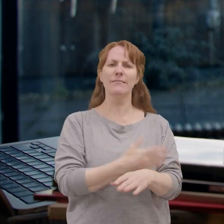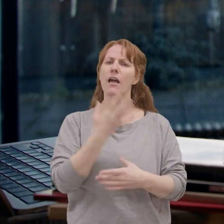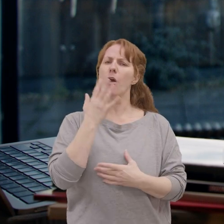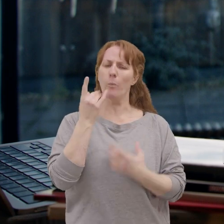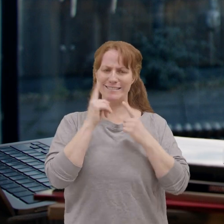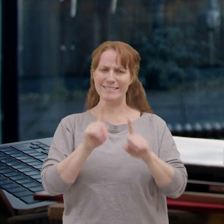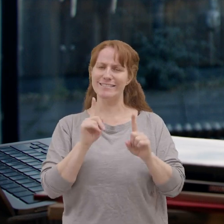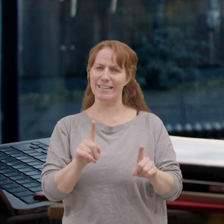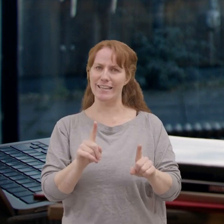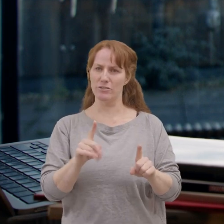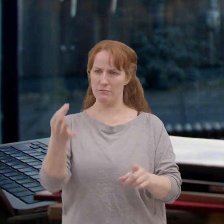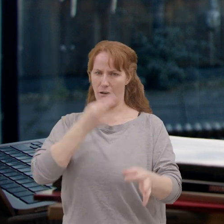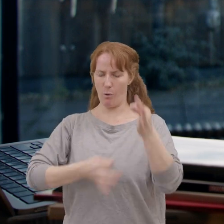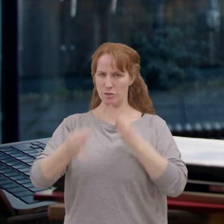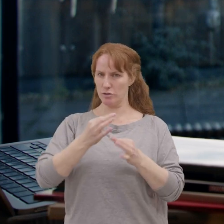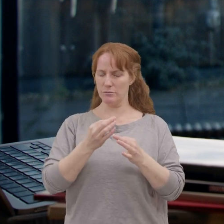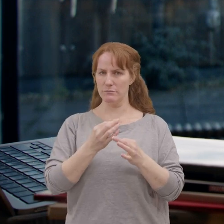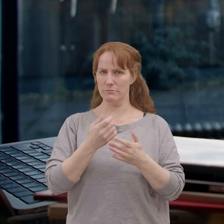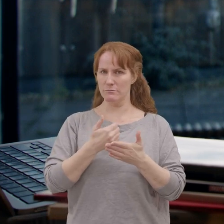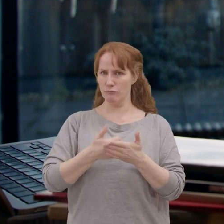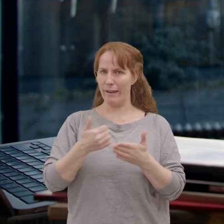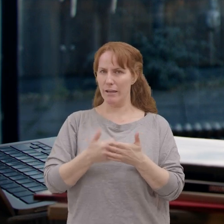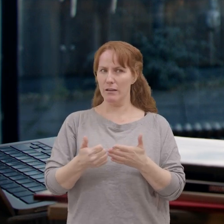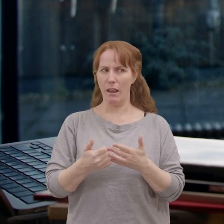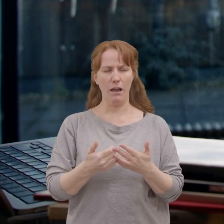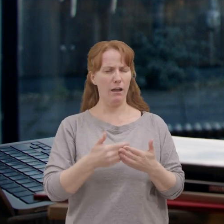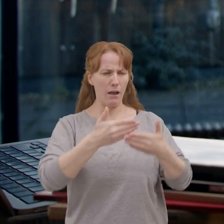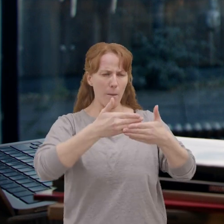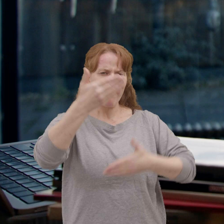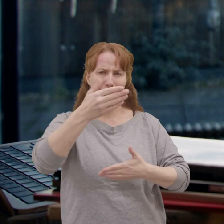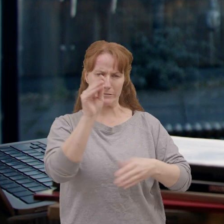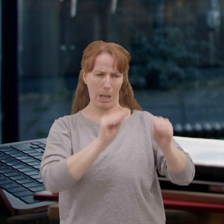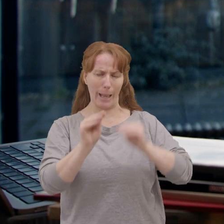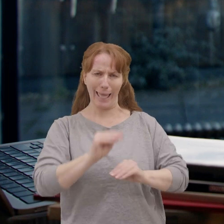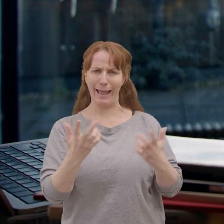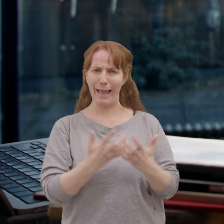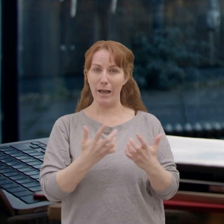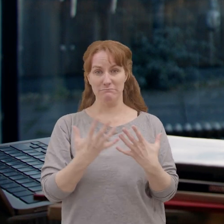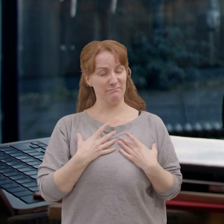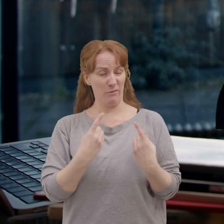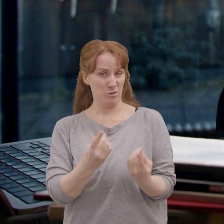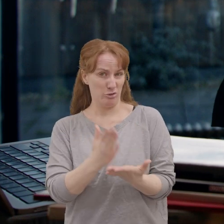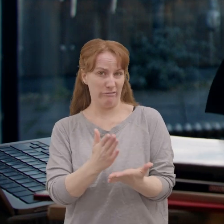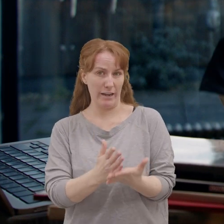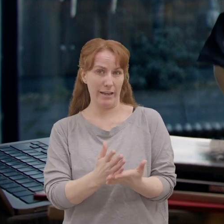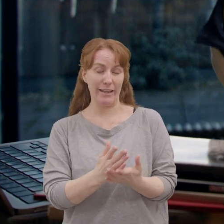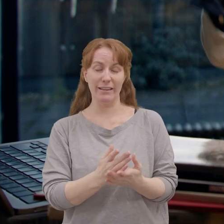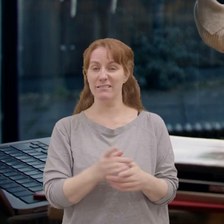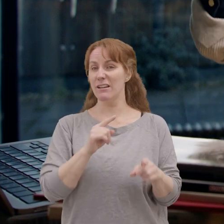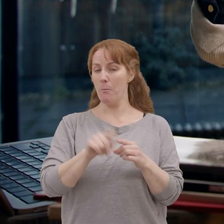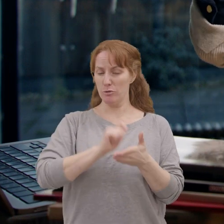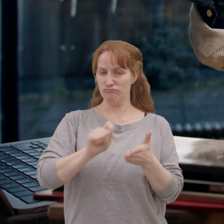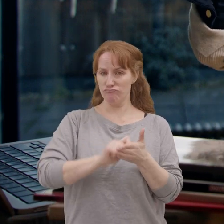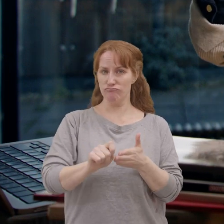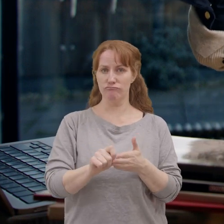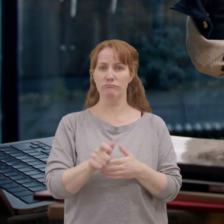quite often asked when I'm teaching about how to lay out your script. Basically, the answer is it's sort of up to you. Most people will write the